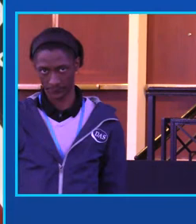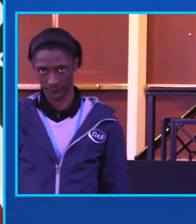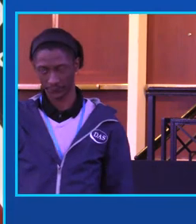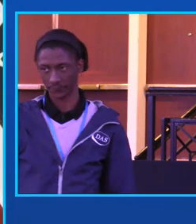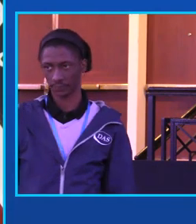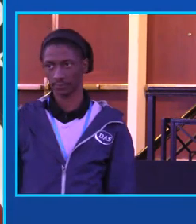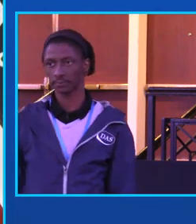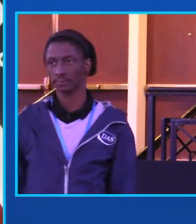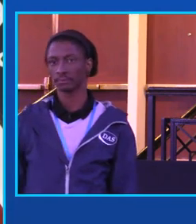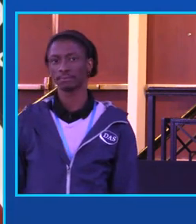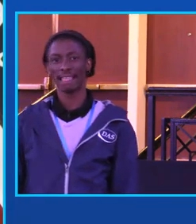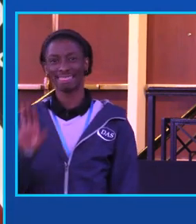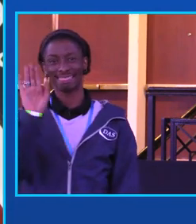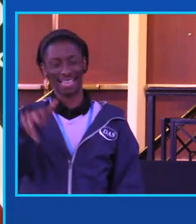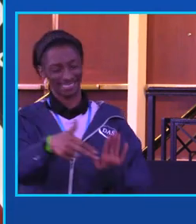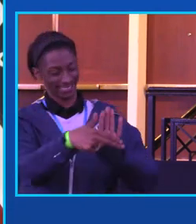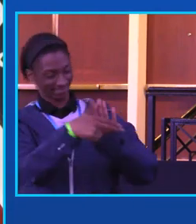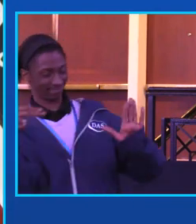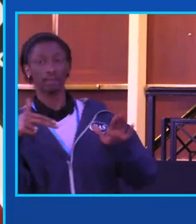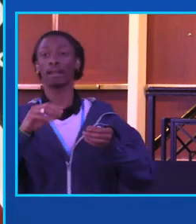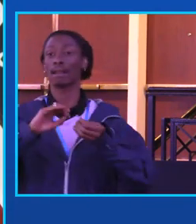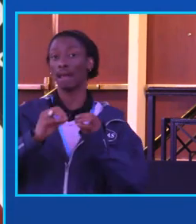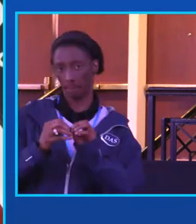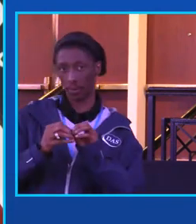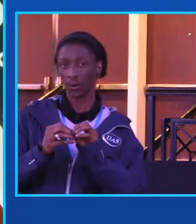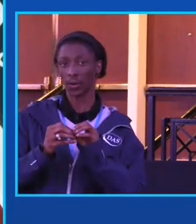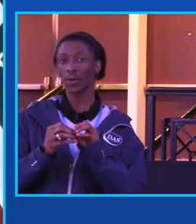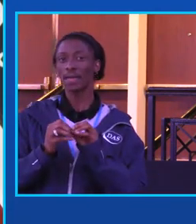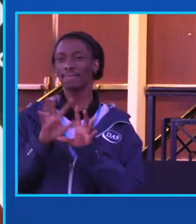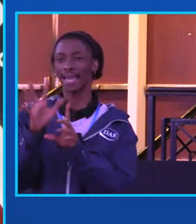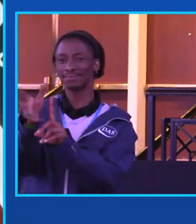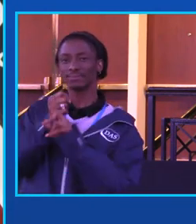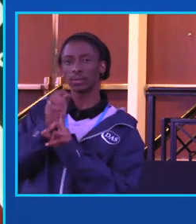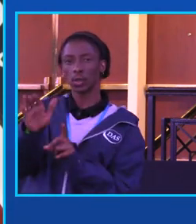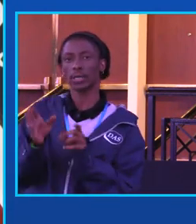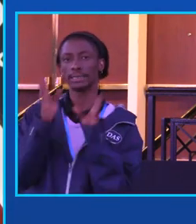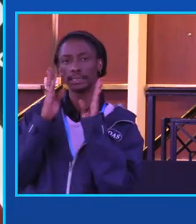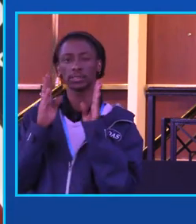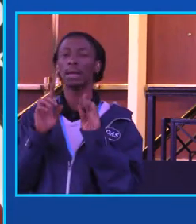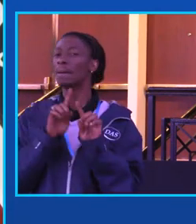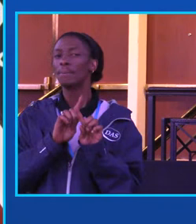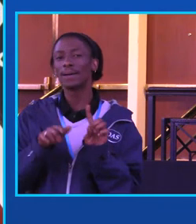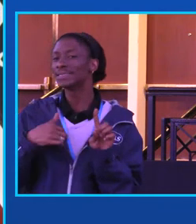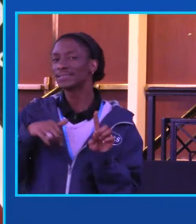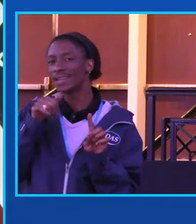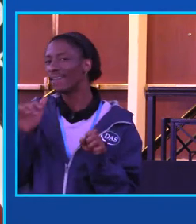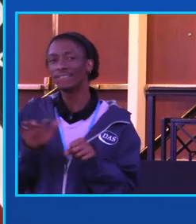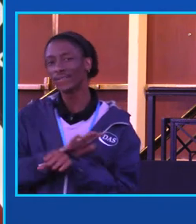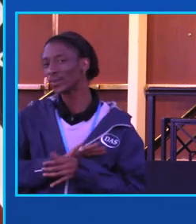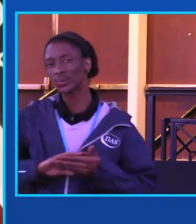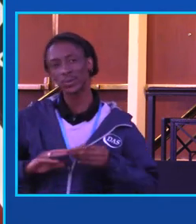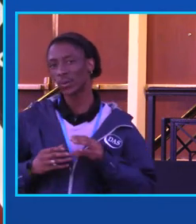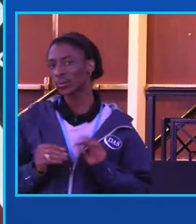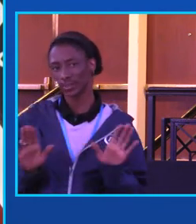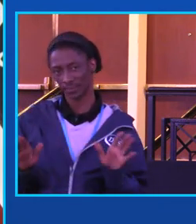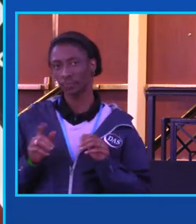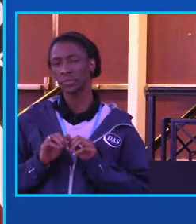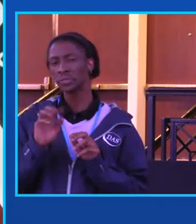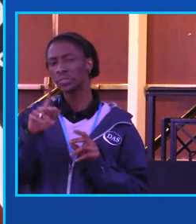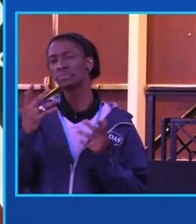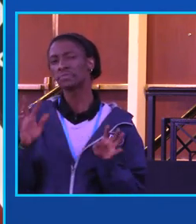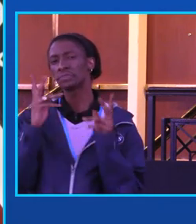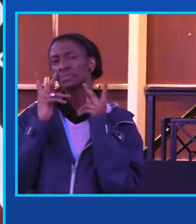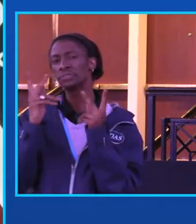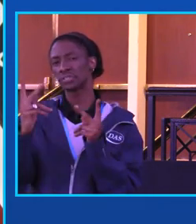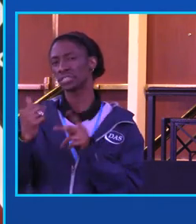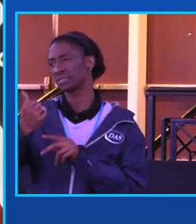That's the headline number that gets the attention, but it's not the whole story. As you can see